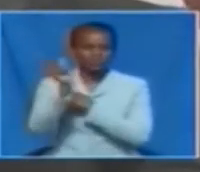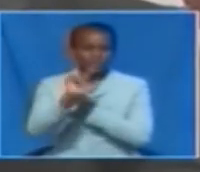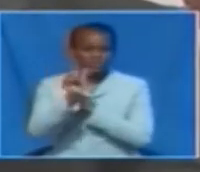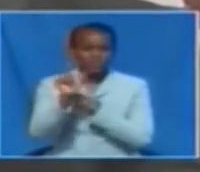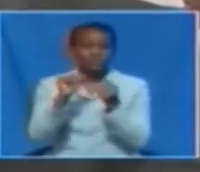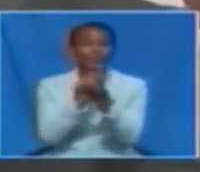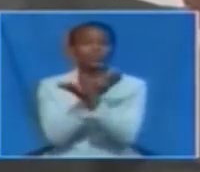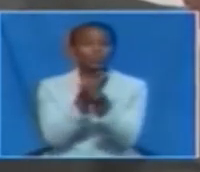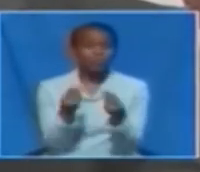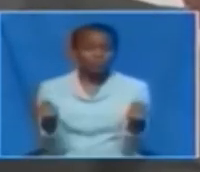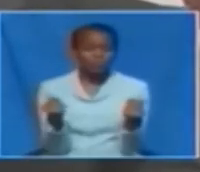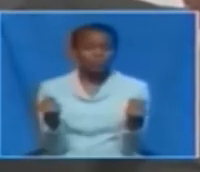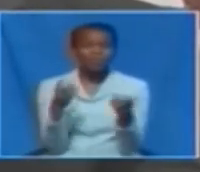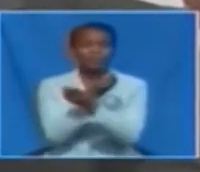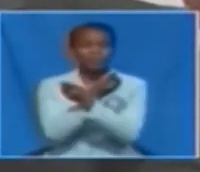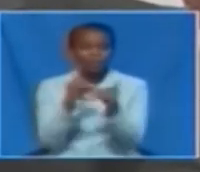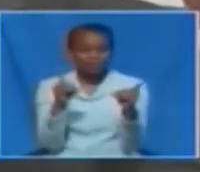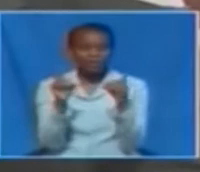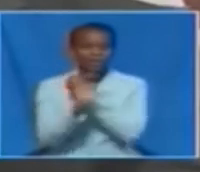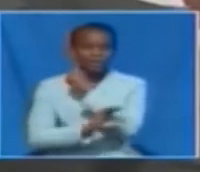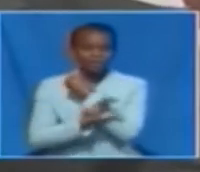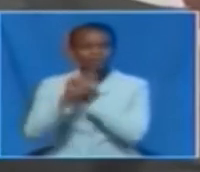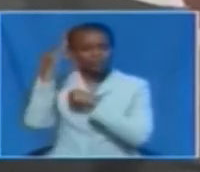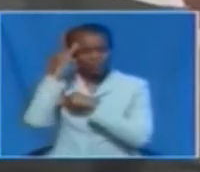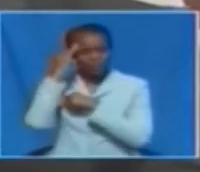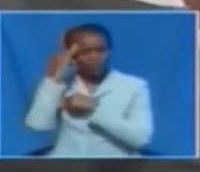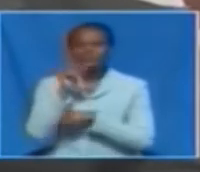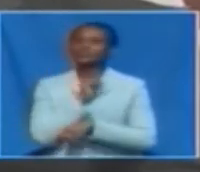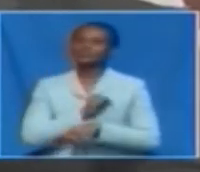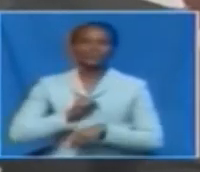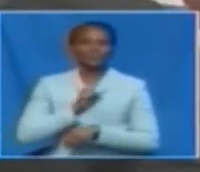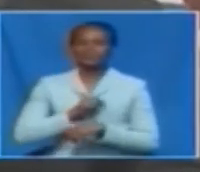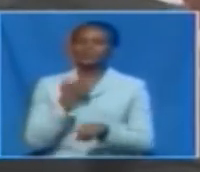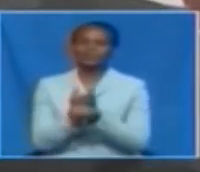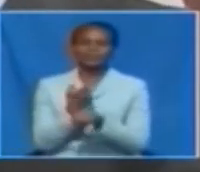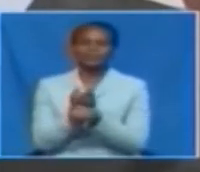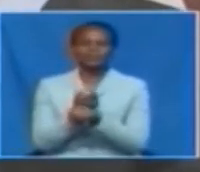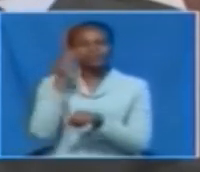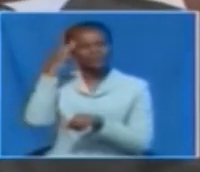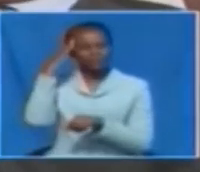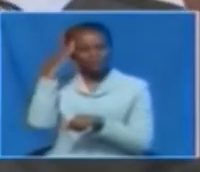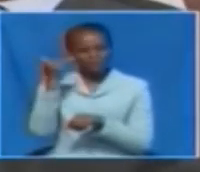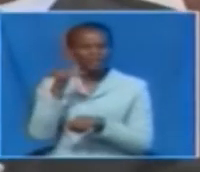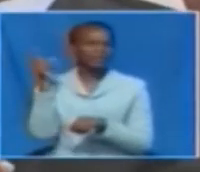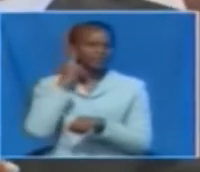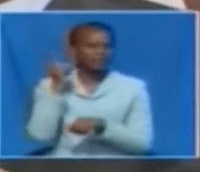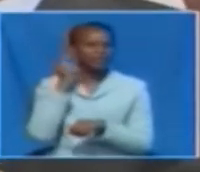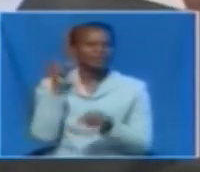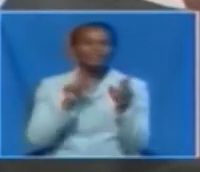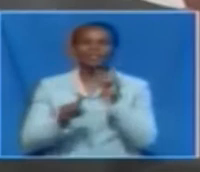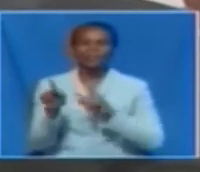disappears, democracy as we know it in this country will be highly compromised. And even the reason you are hearing people talk